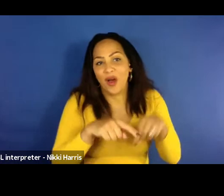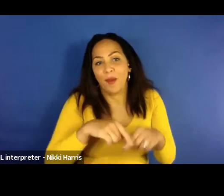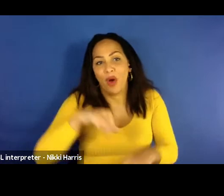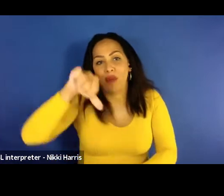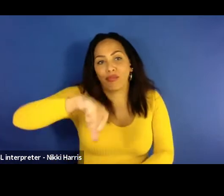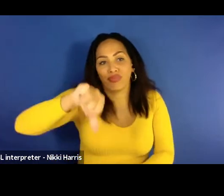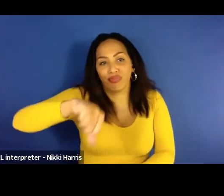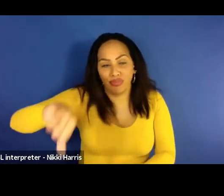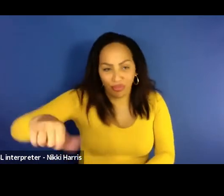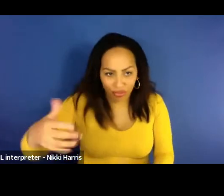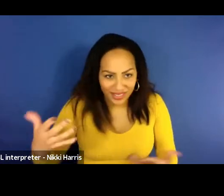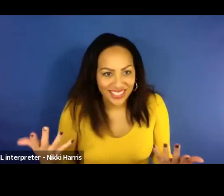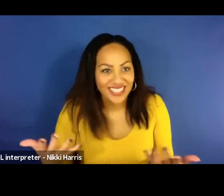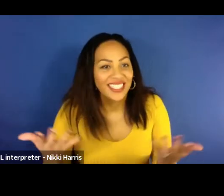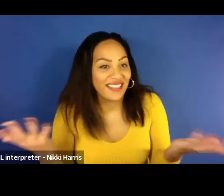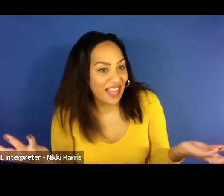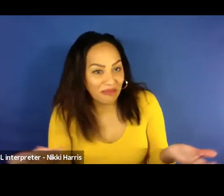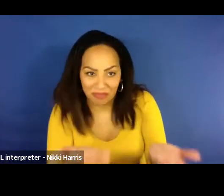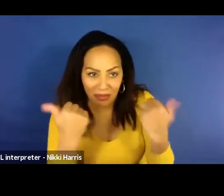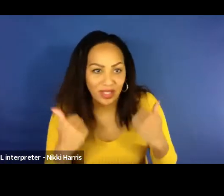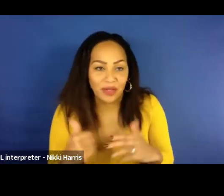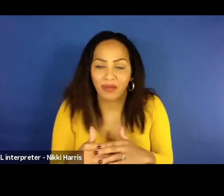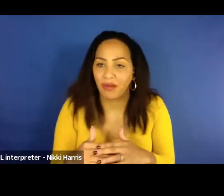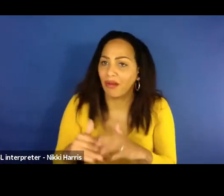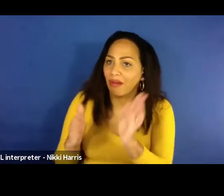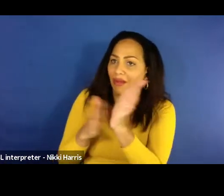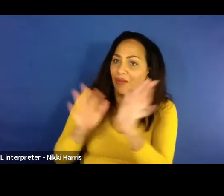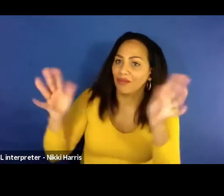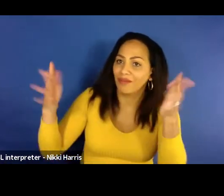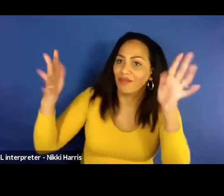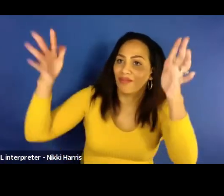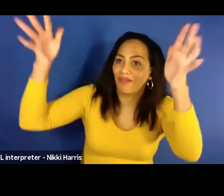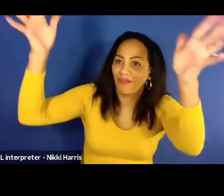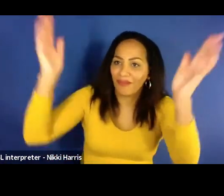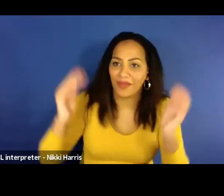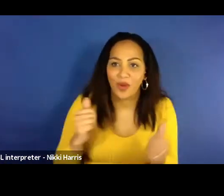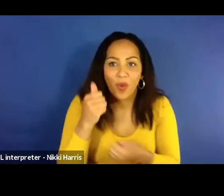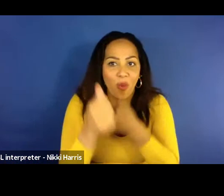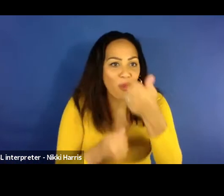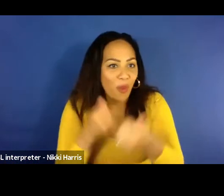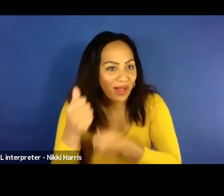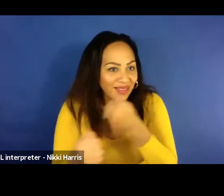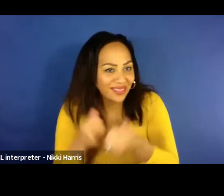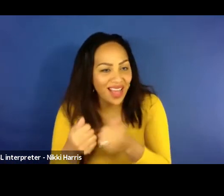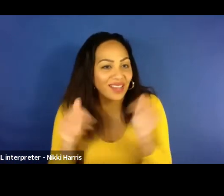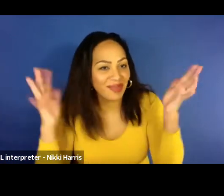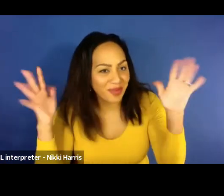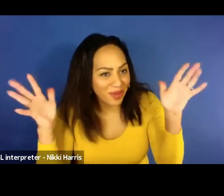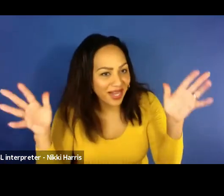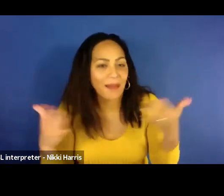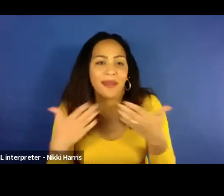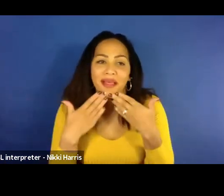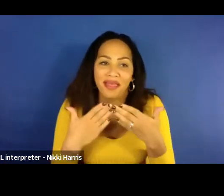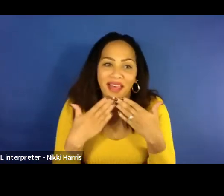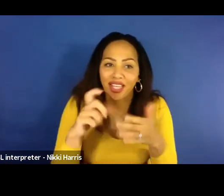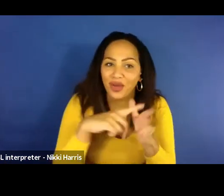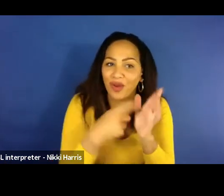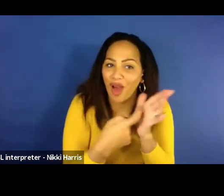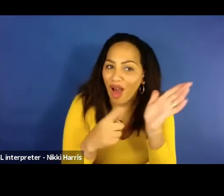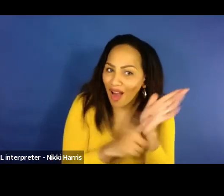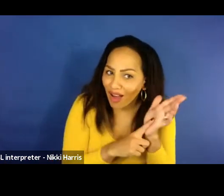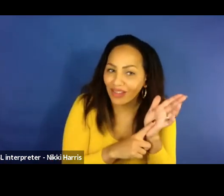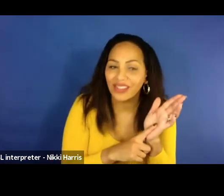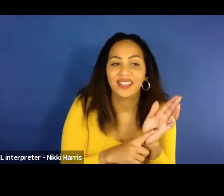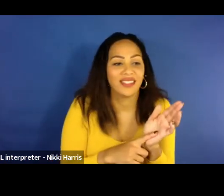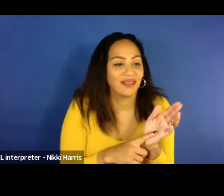a clap before we do that? Because that was utterly stimulating and really fascinating. So thank you so much. Feel free to unmute and clap if you would